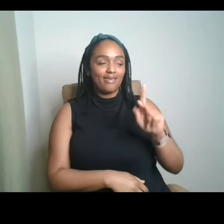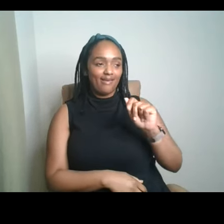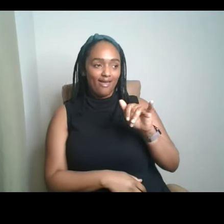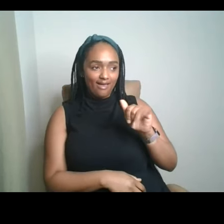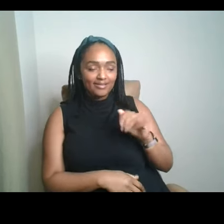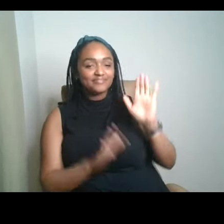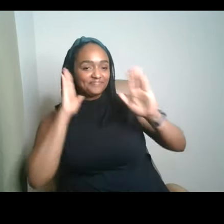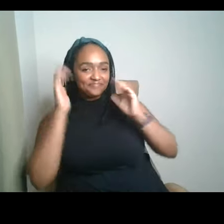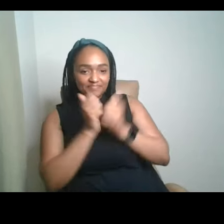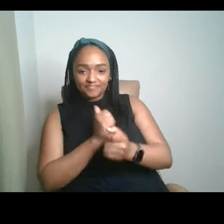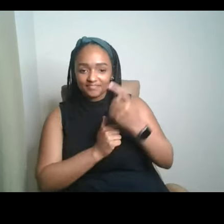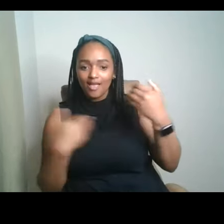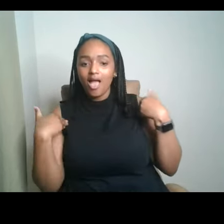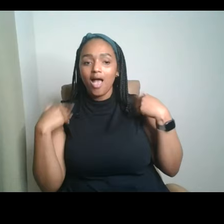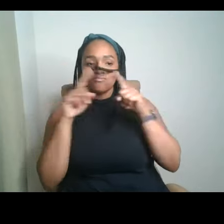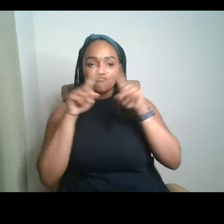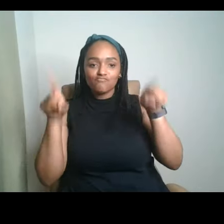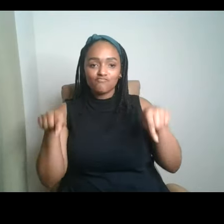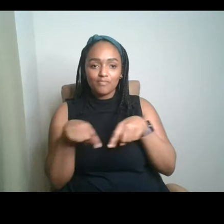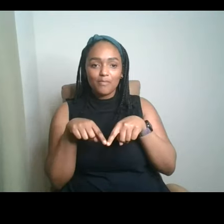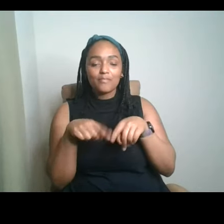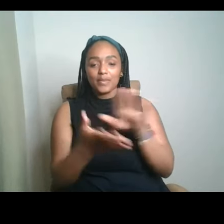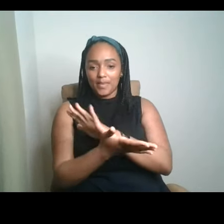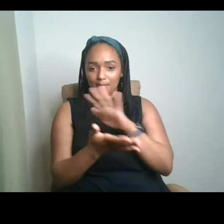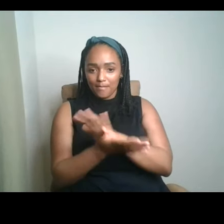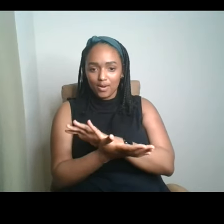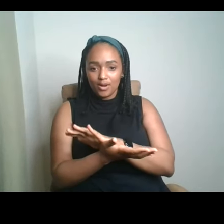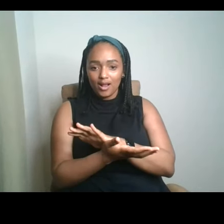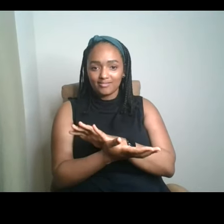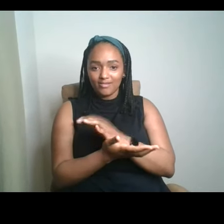I have a square piece of paper. You should too.